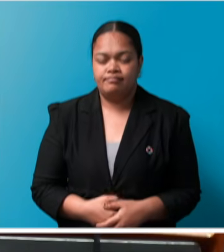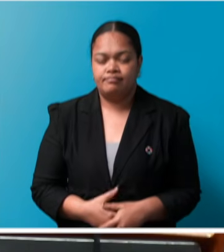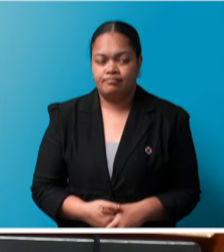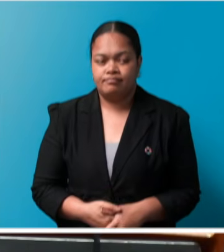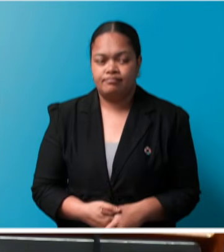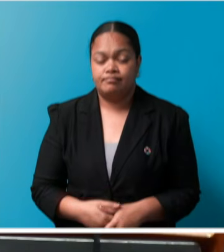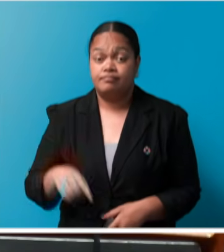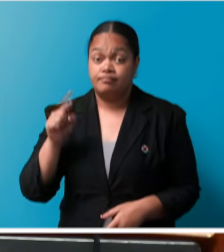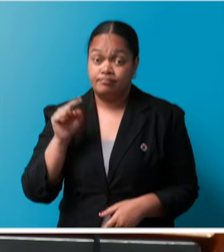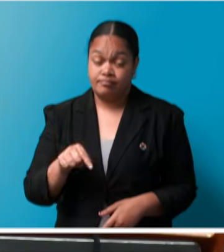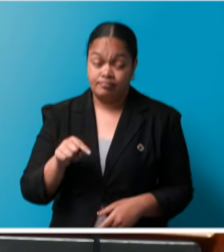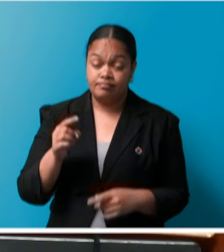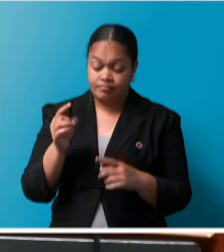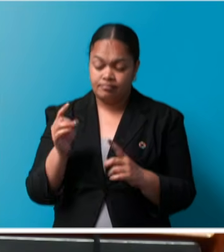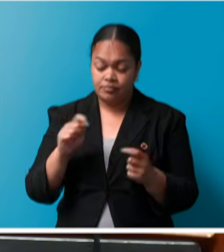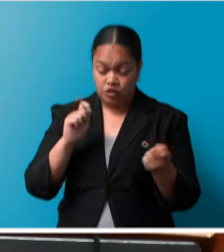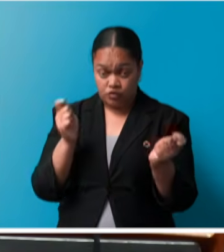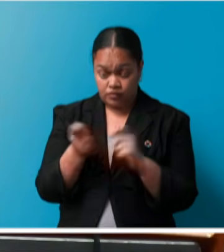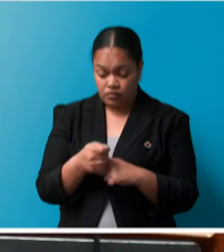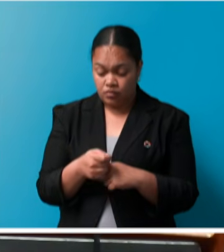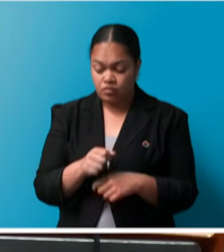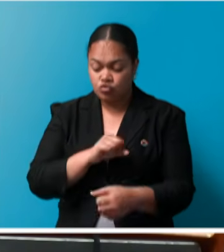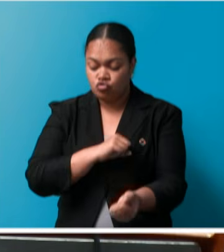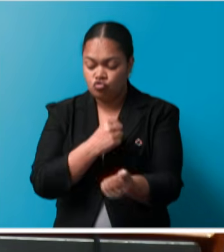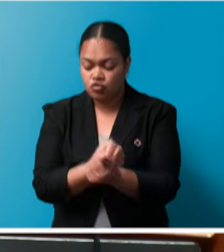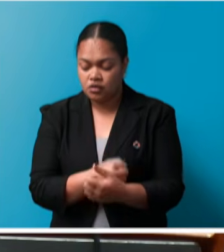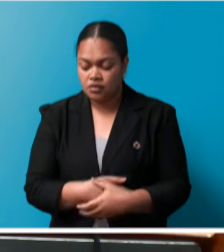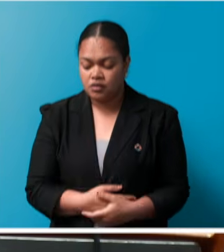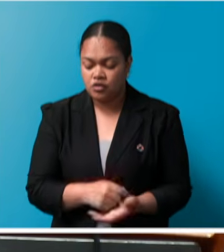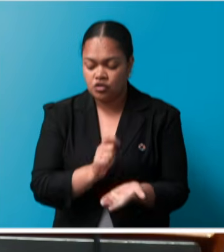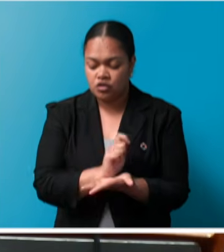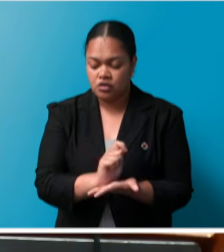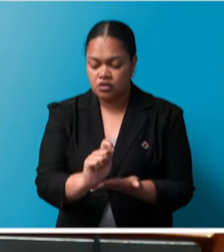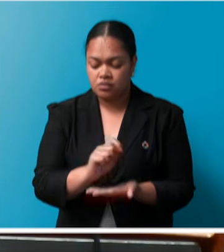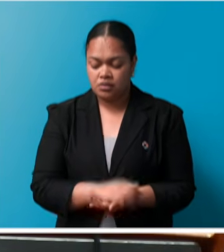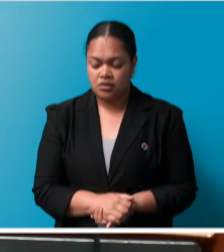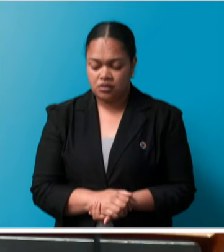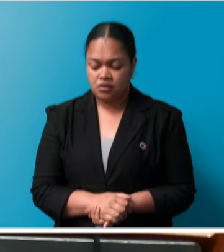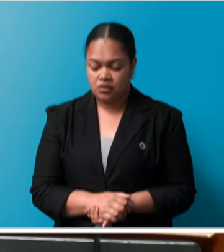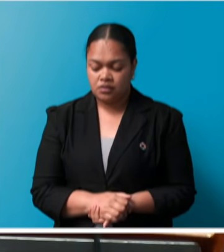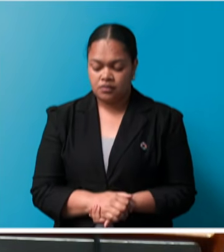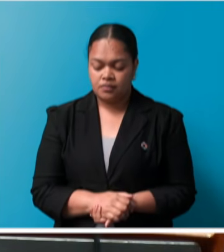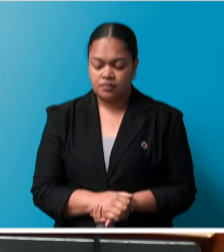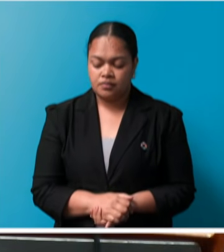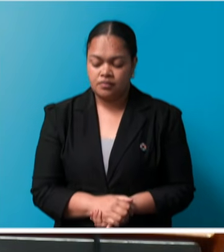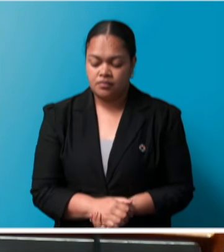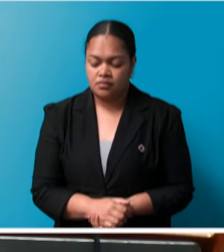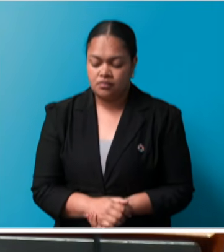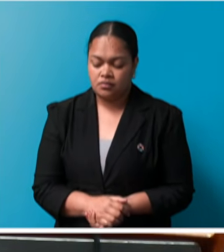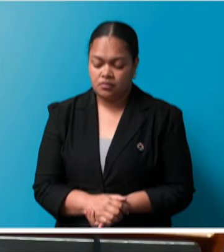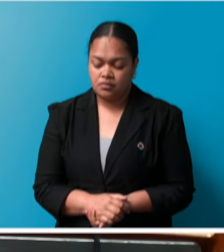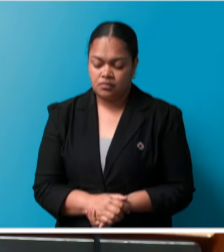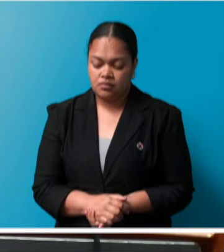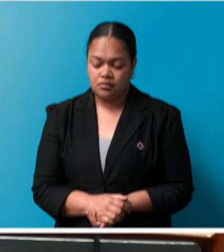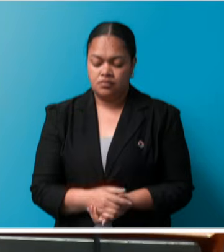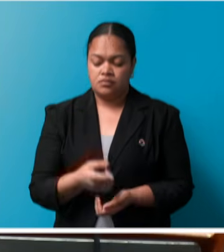This important reform has strengthened the transparency, accountability, consistency